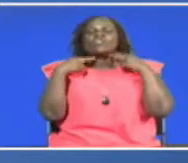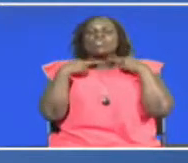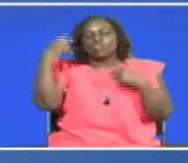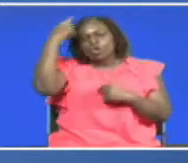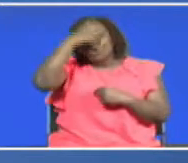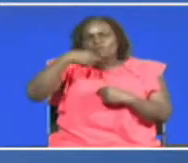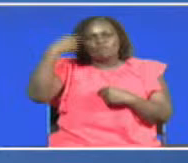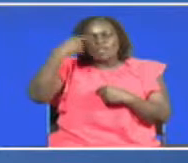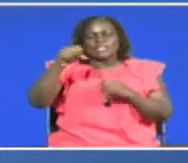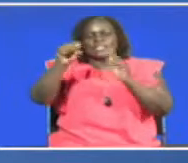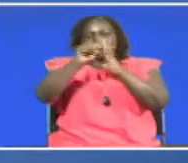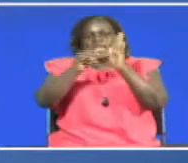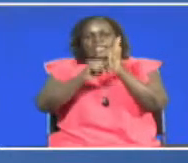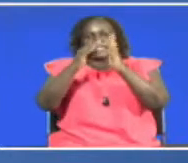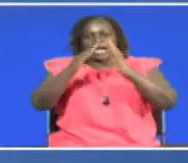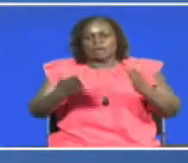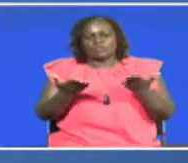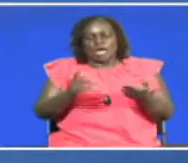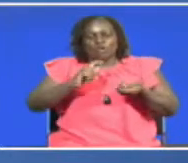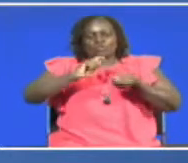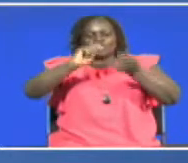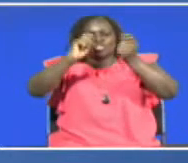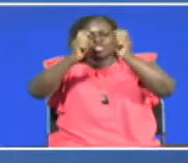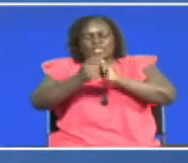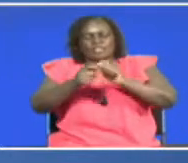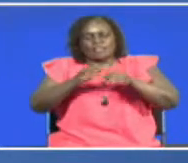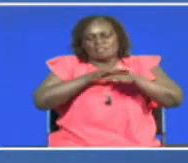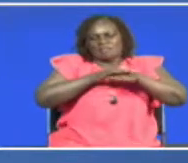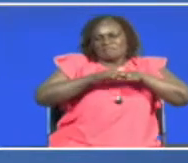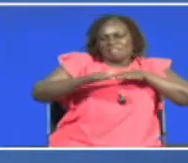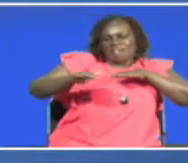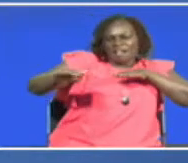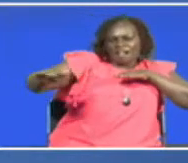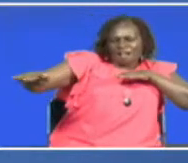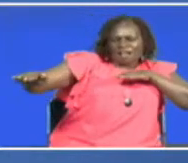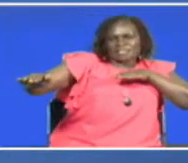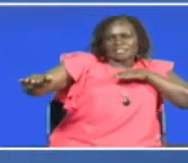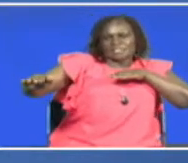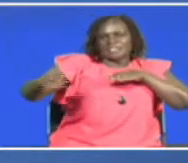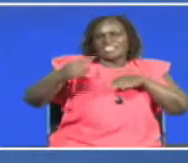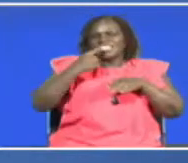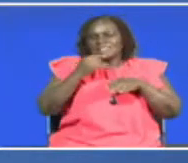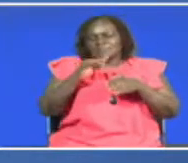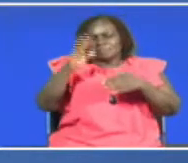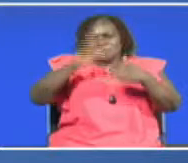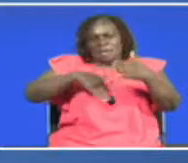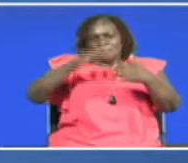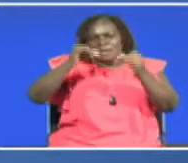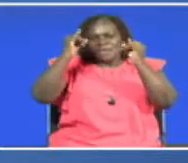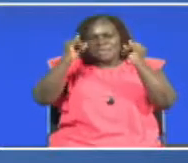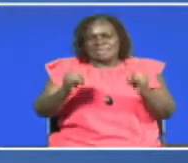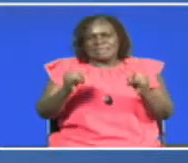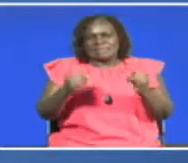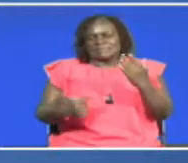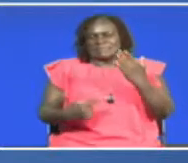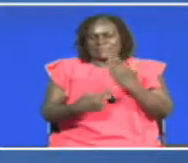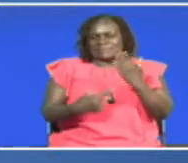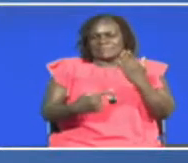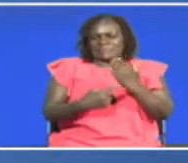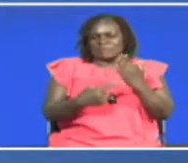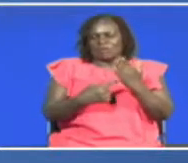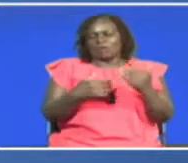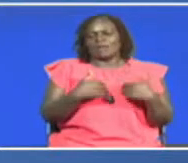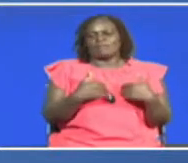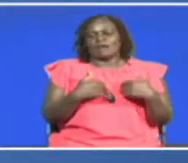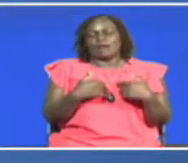the century-old building has been replaced by a flat roof with a fresh paint job, giving it a modern and elegant look.